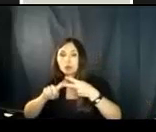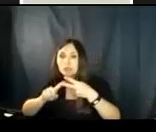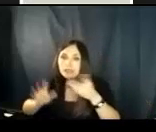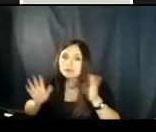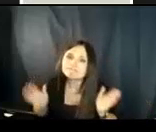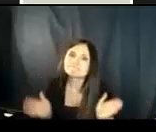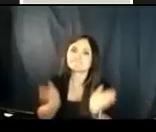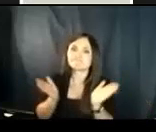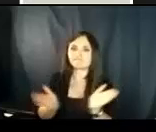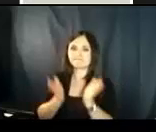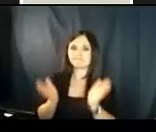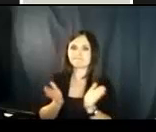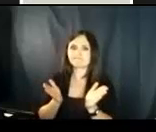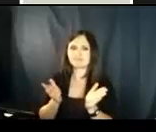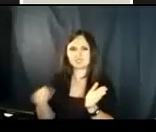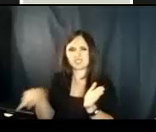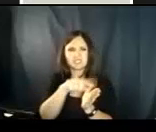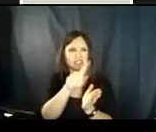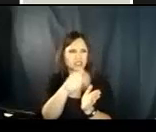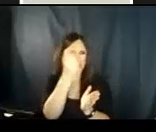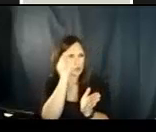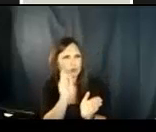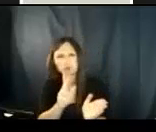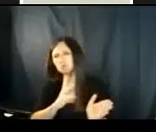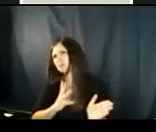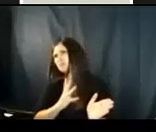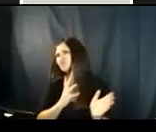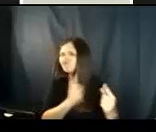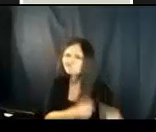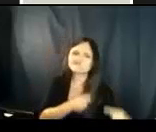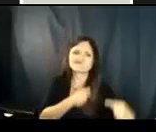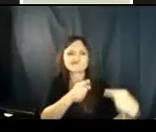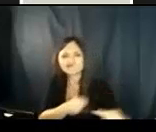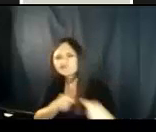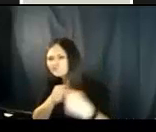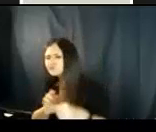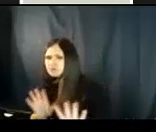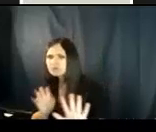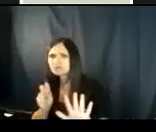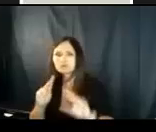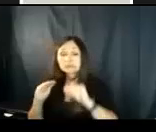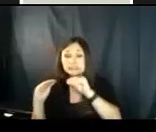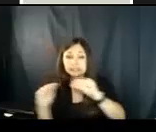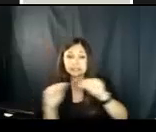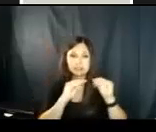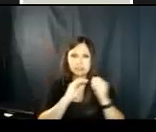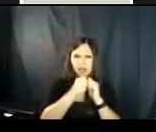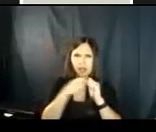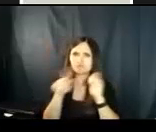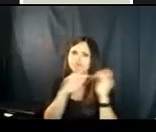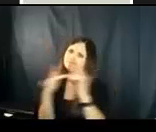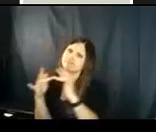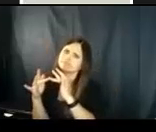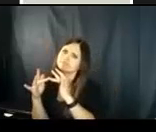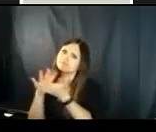to struggle. We need to teach the students, and we can do that in online learning too. We can